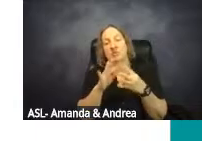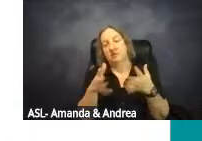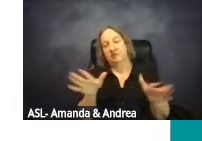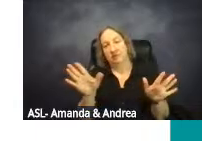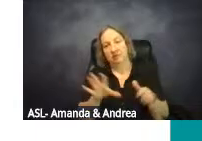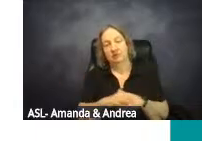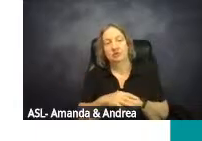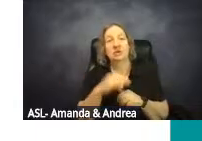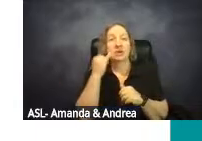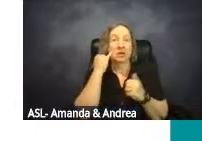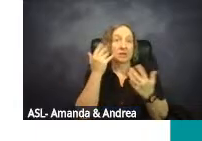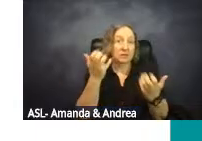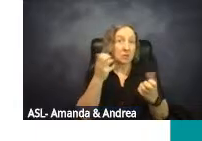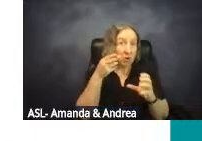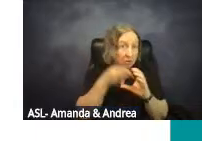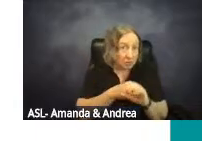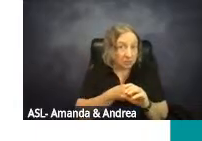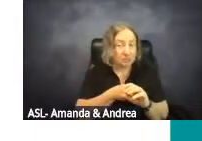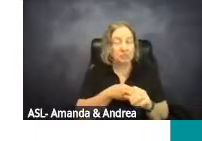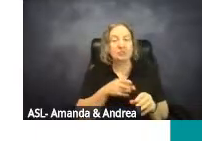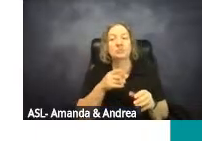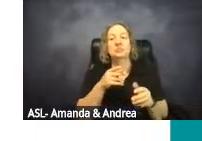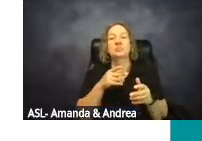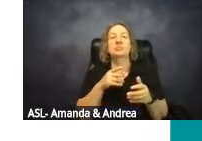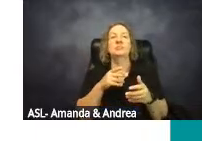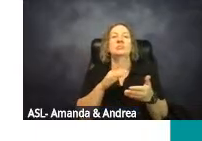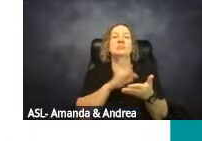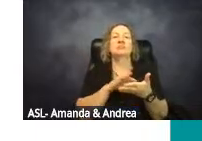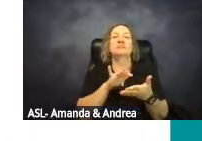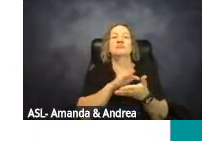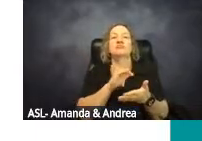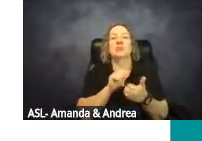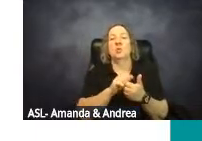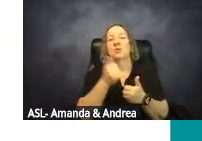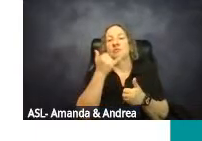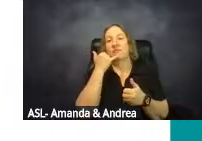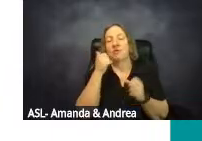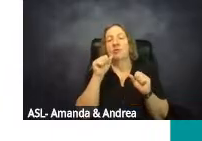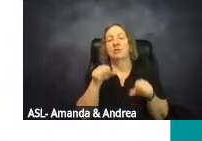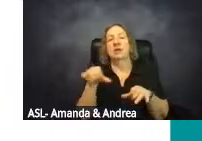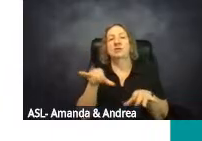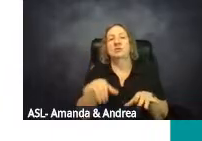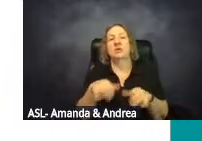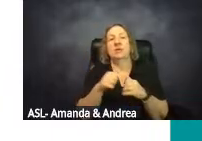If you'd like to participate and dial by phone, you may do so at